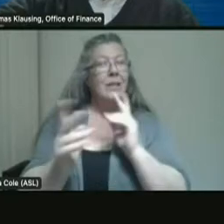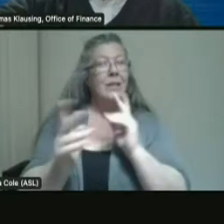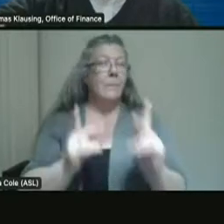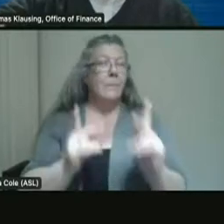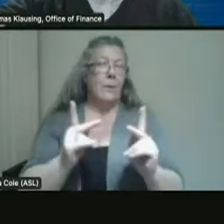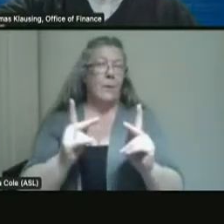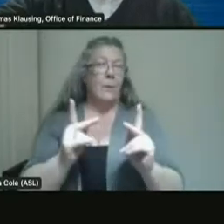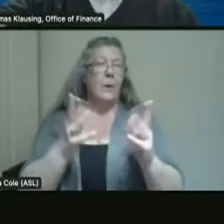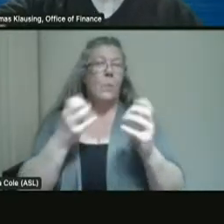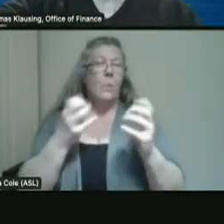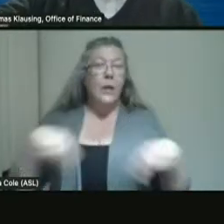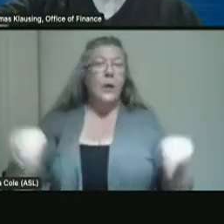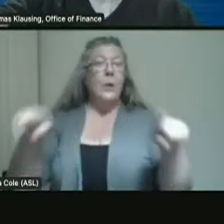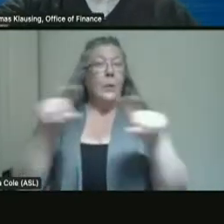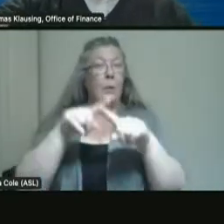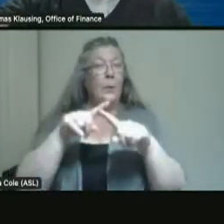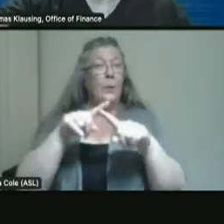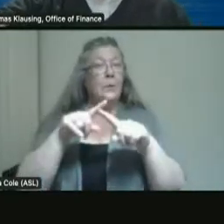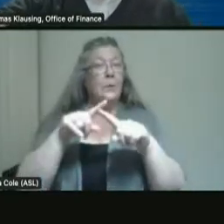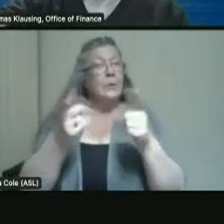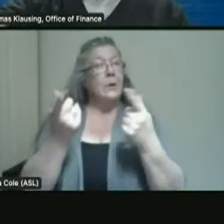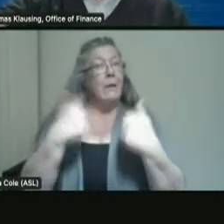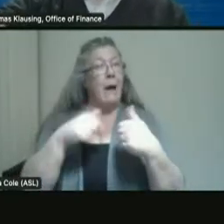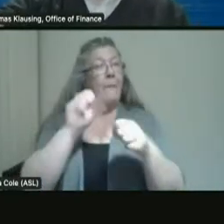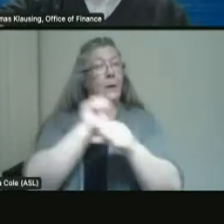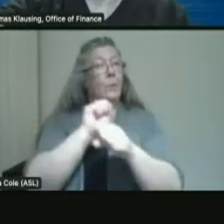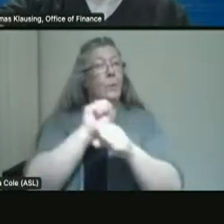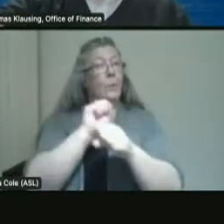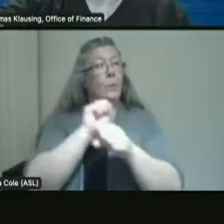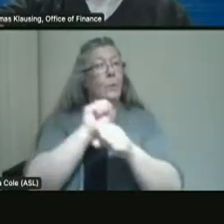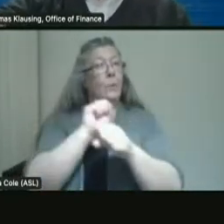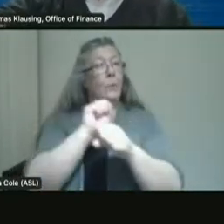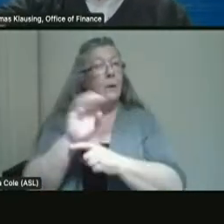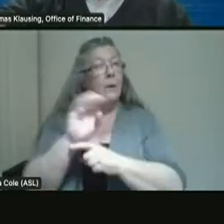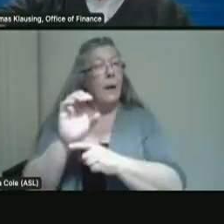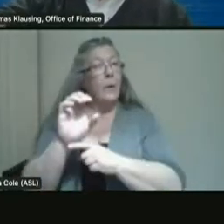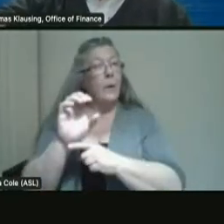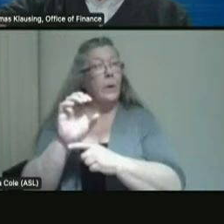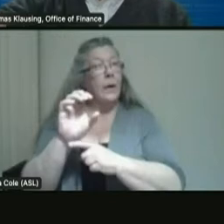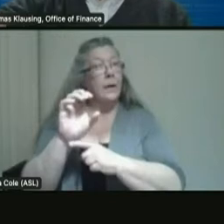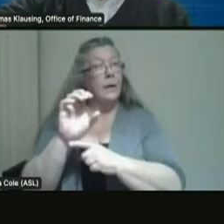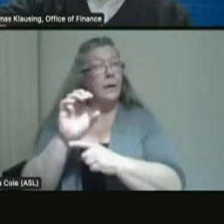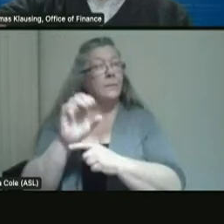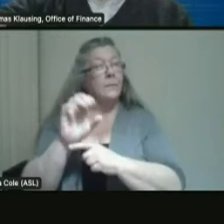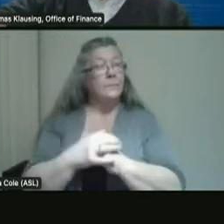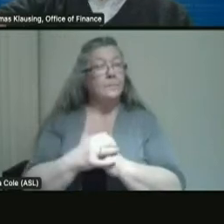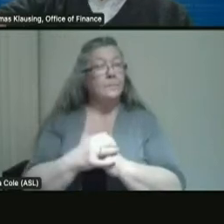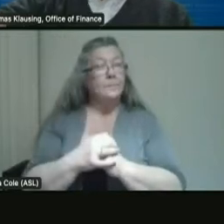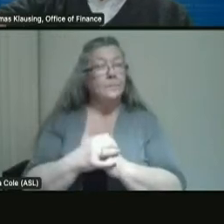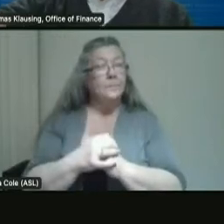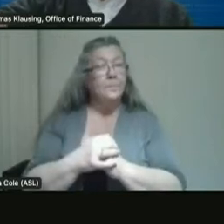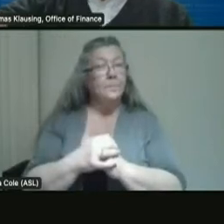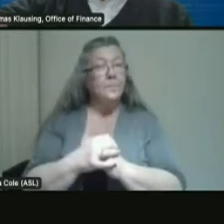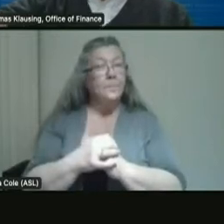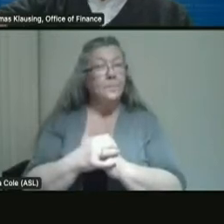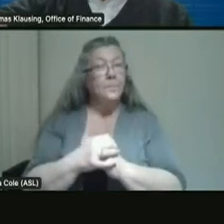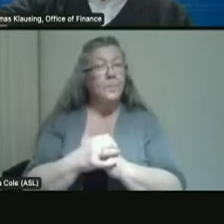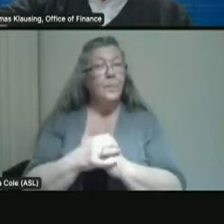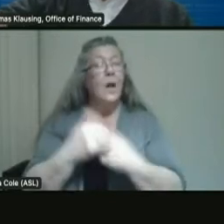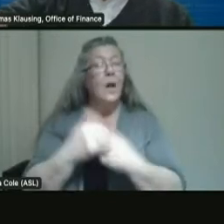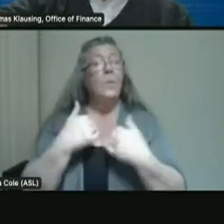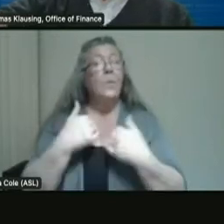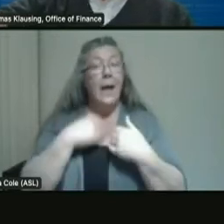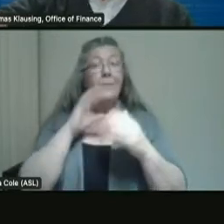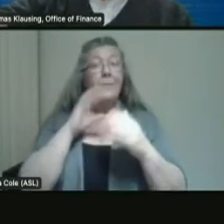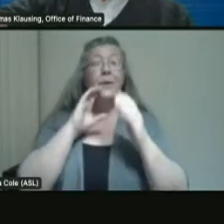work. Montgomery County is a great place to work. And might I add on to that list, we have communications positions, and voila,